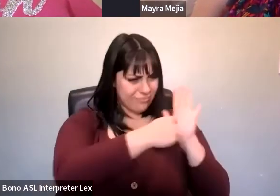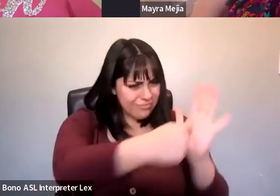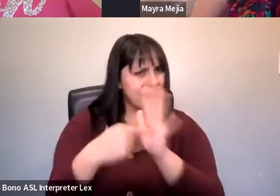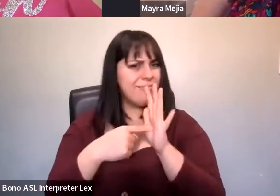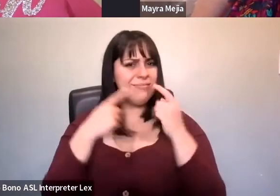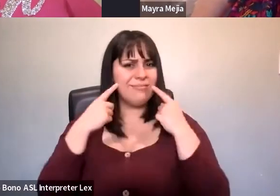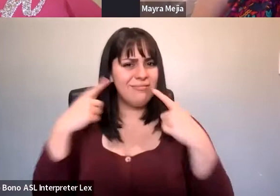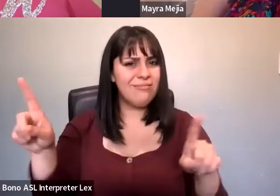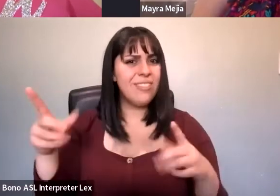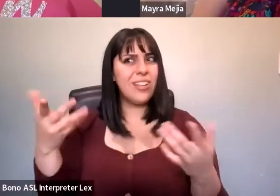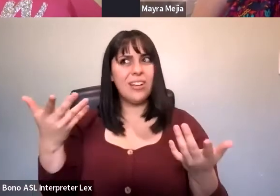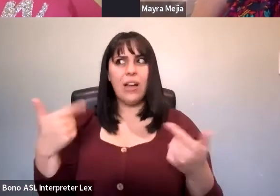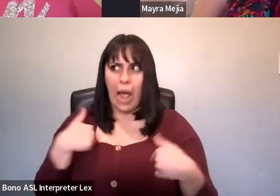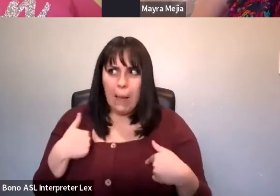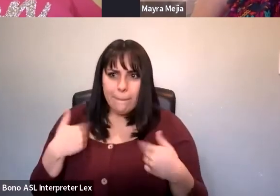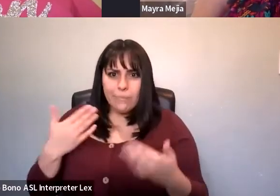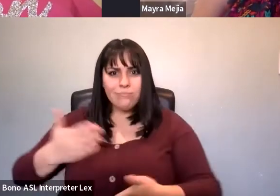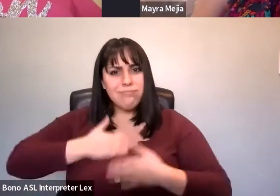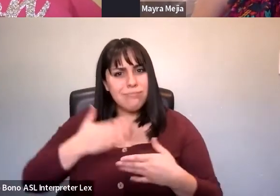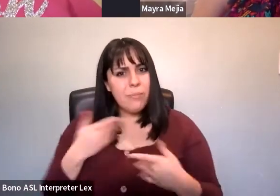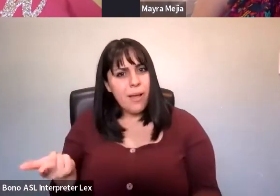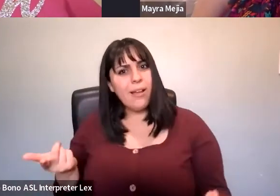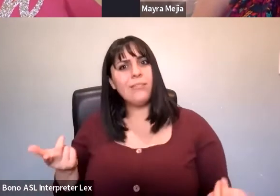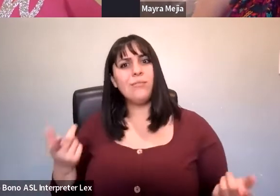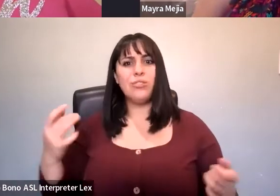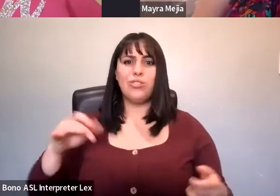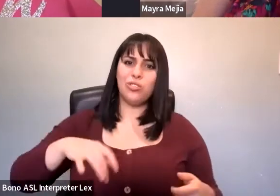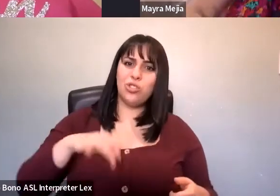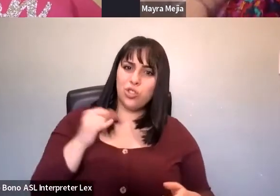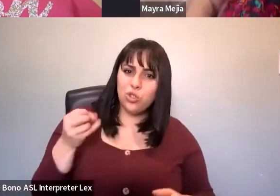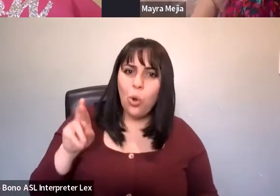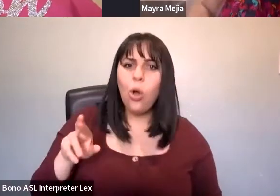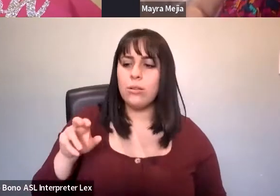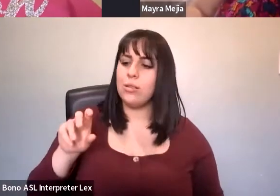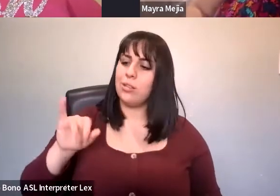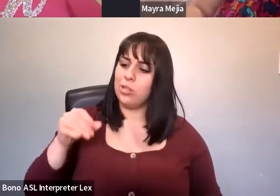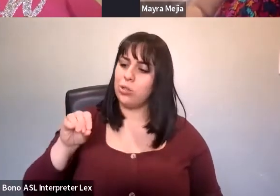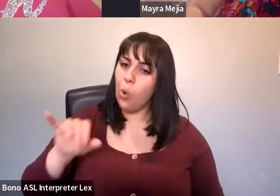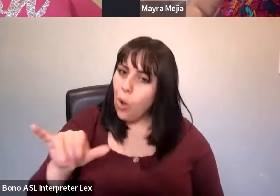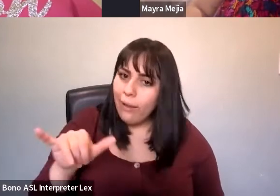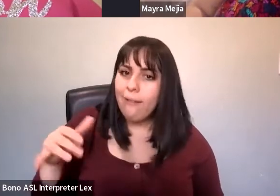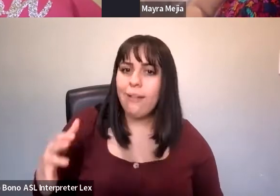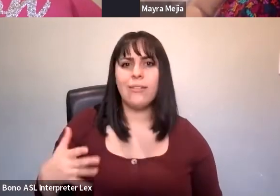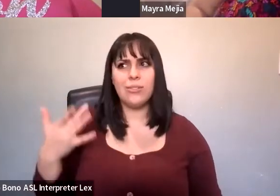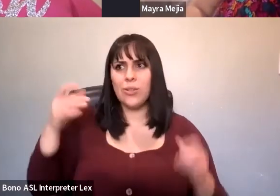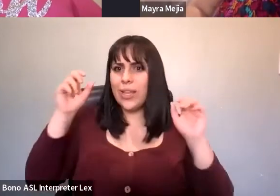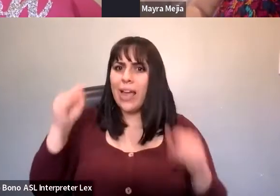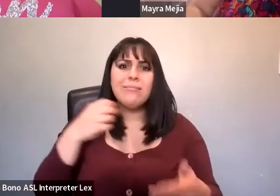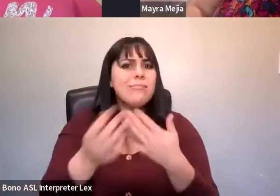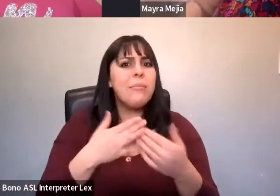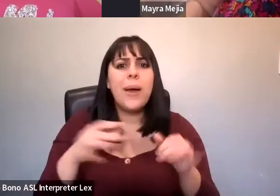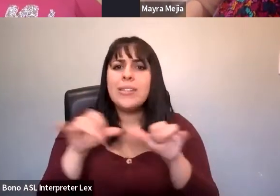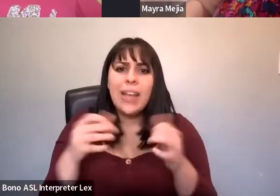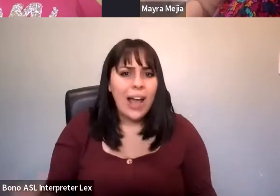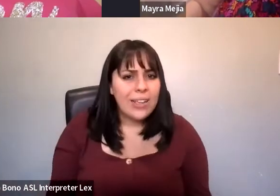just being joyful and being happy, and you can do that at any size. I mean, yeah. Oh,